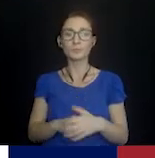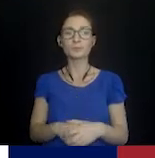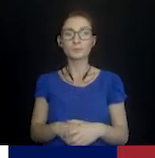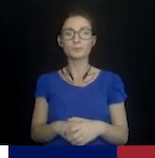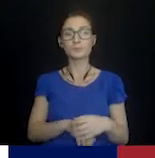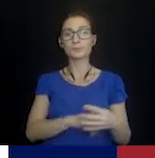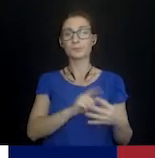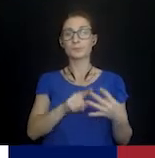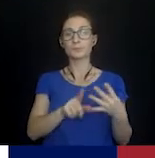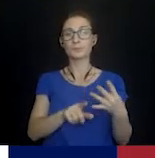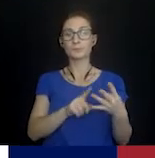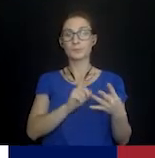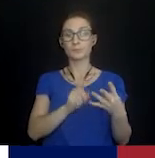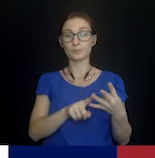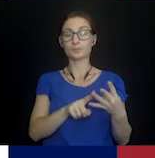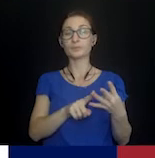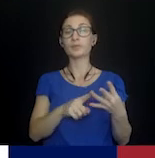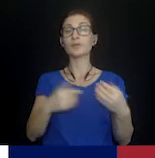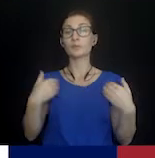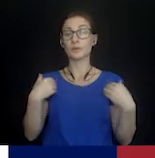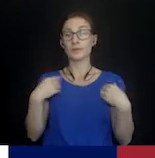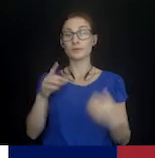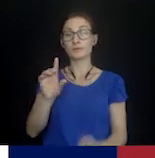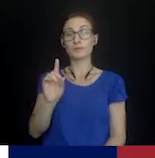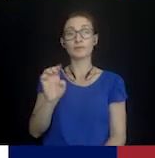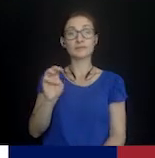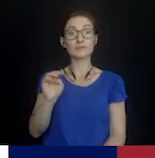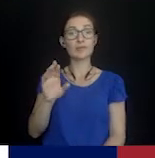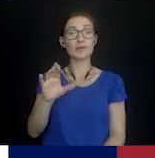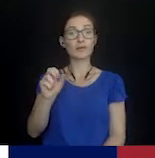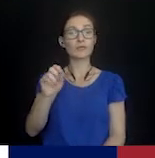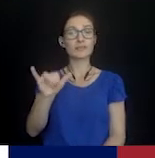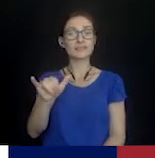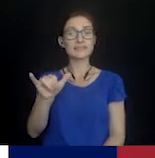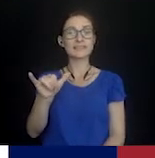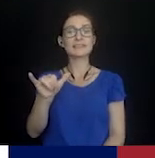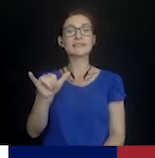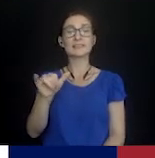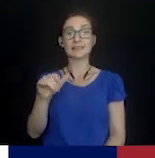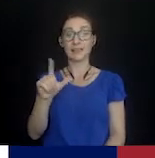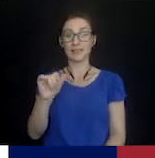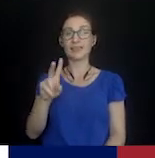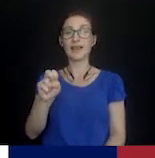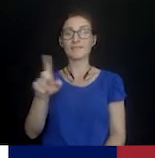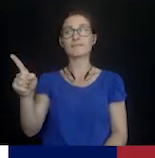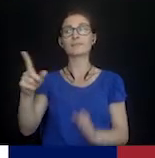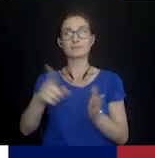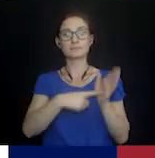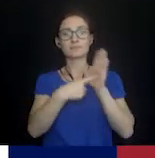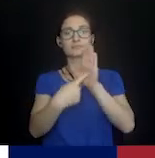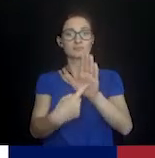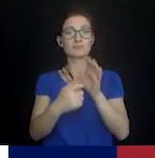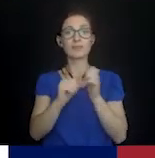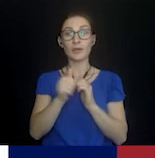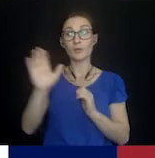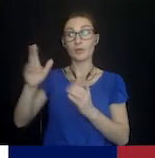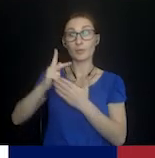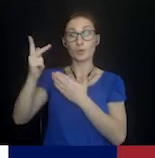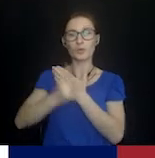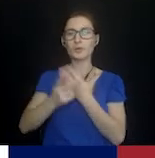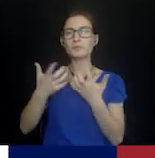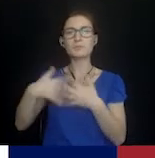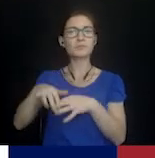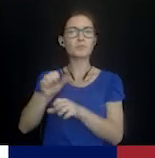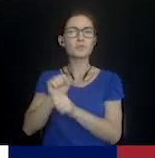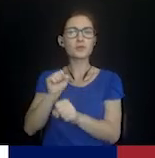for in-person voting. We had Democracy Live join us and give a demonstration on how their